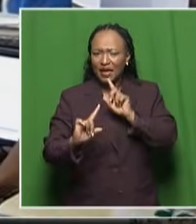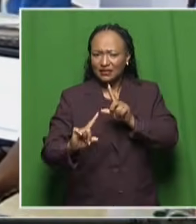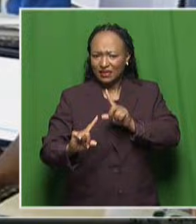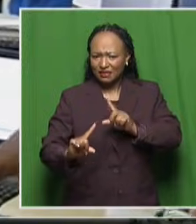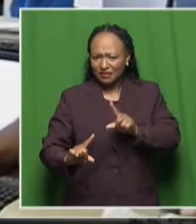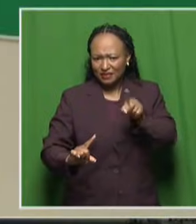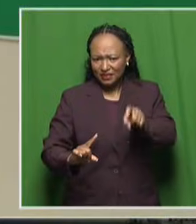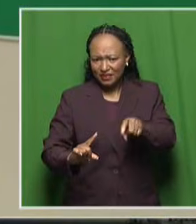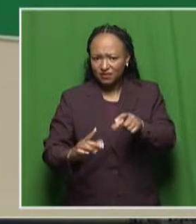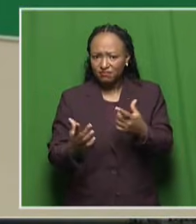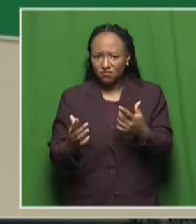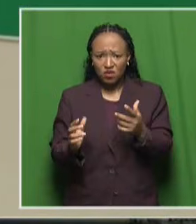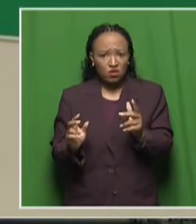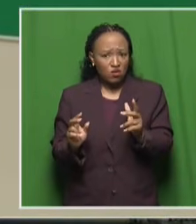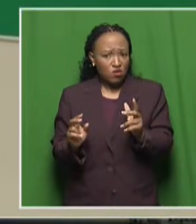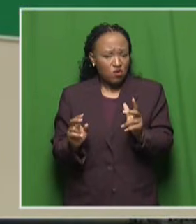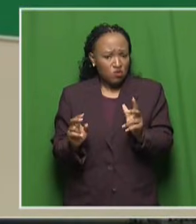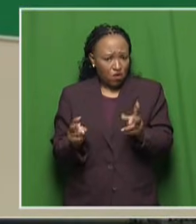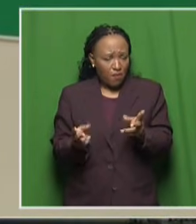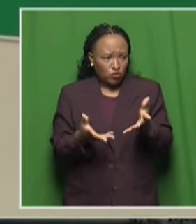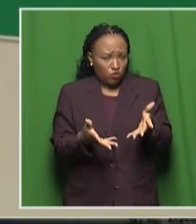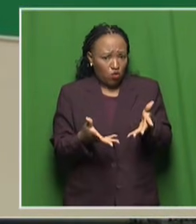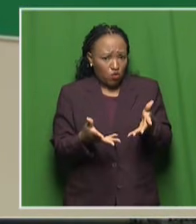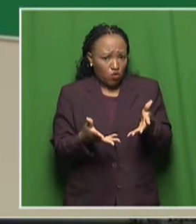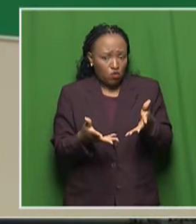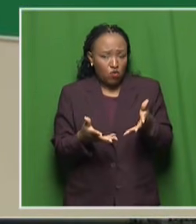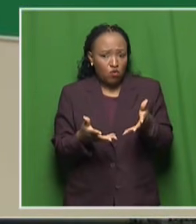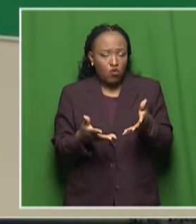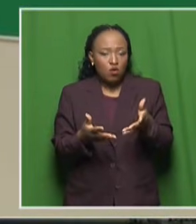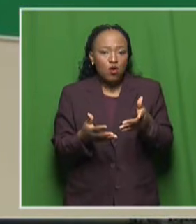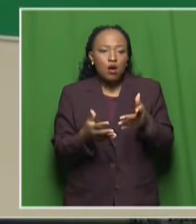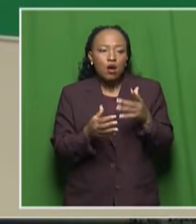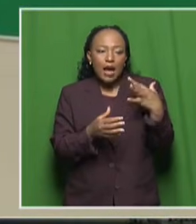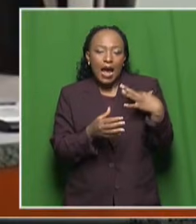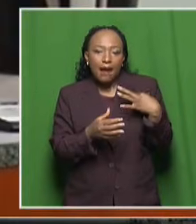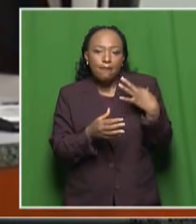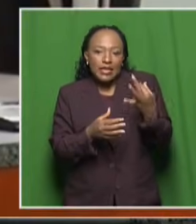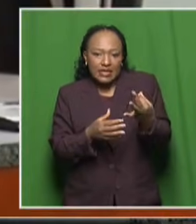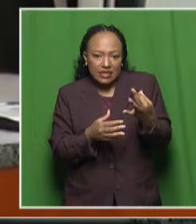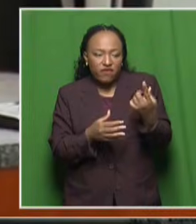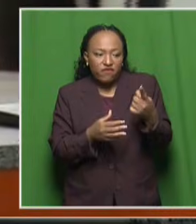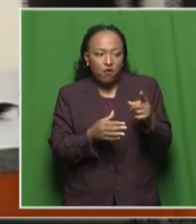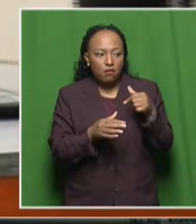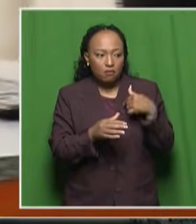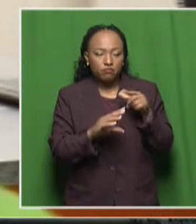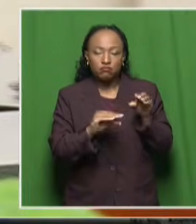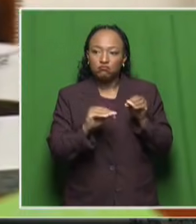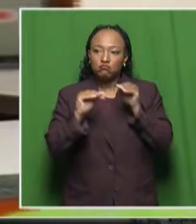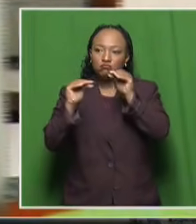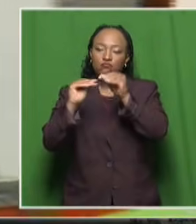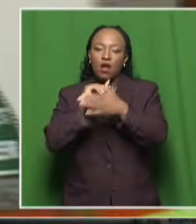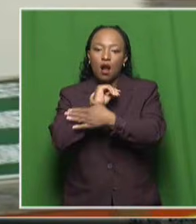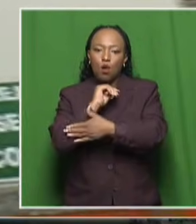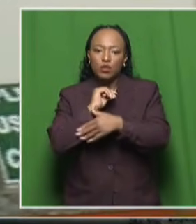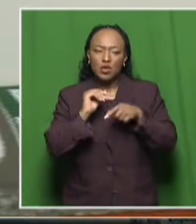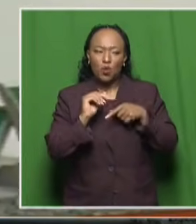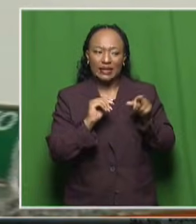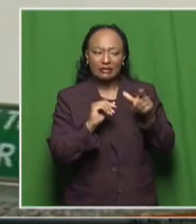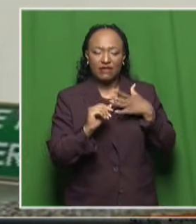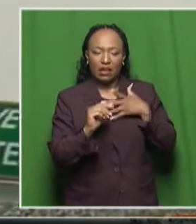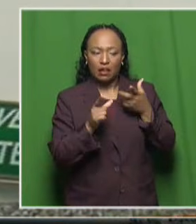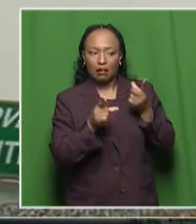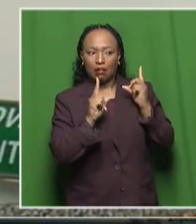But is it usual, Dr. Makhubele, for refugee applications to be processed, to be handled in the same